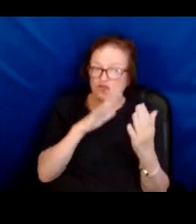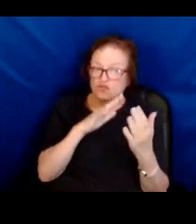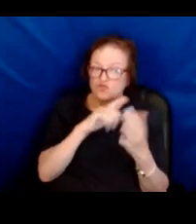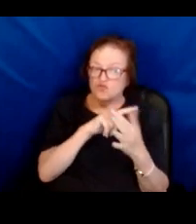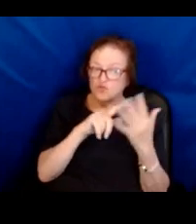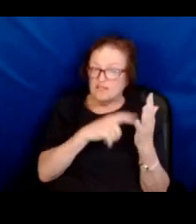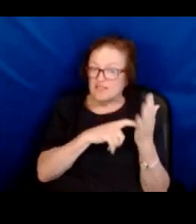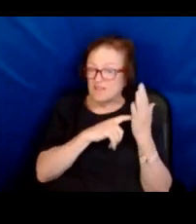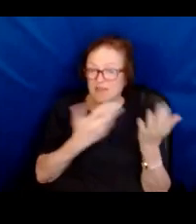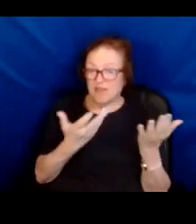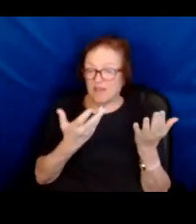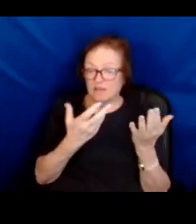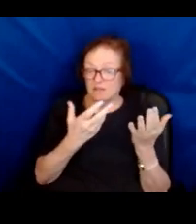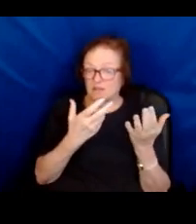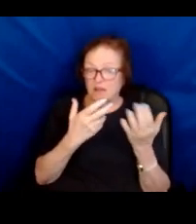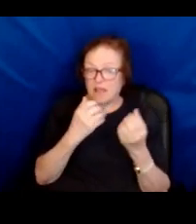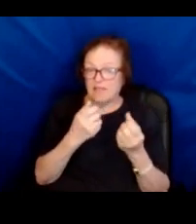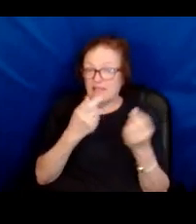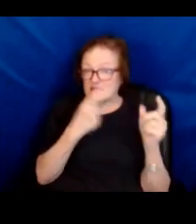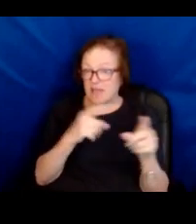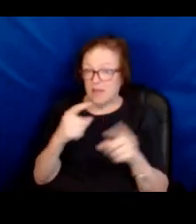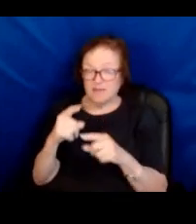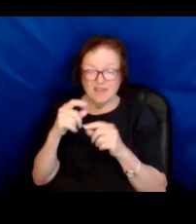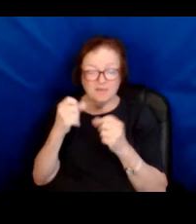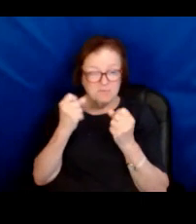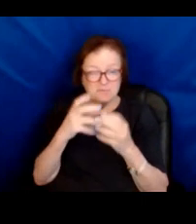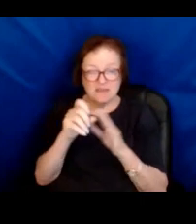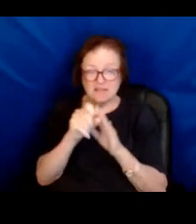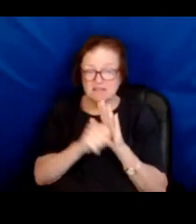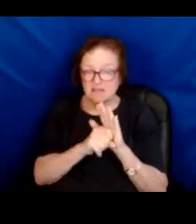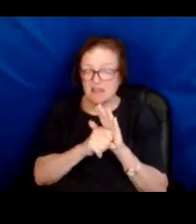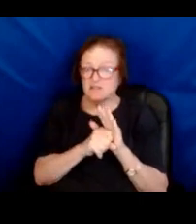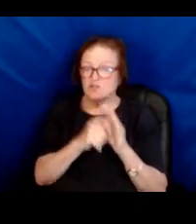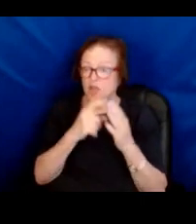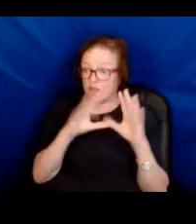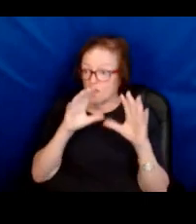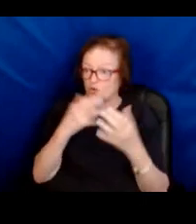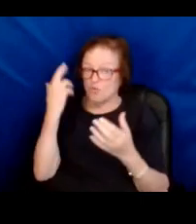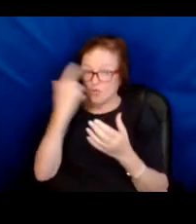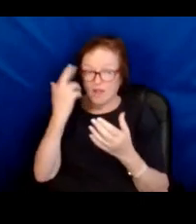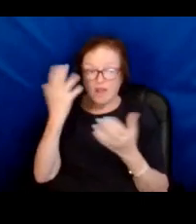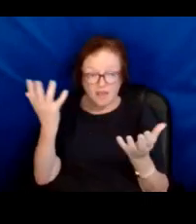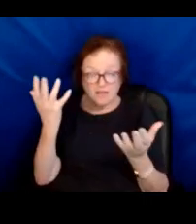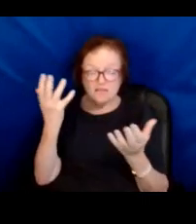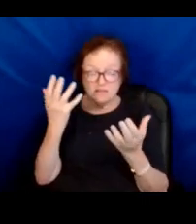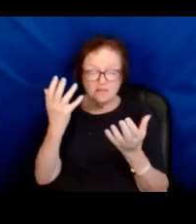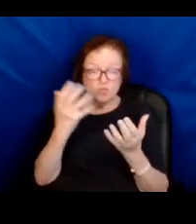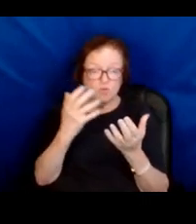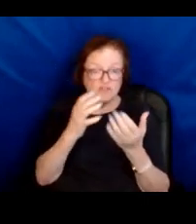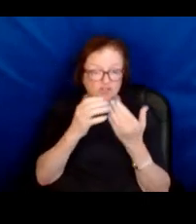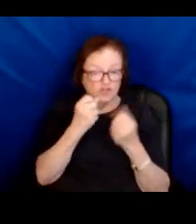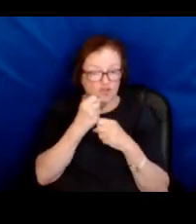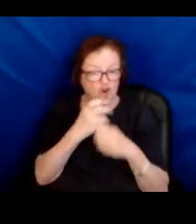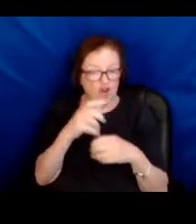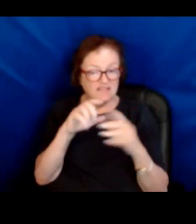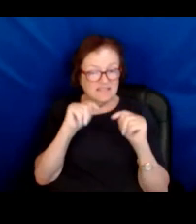demand, congestion, and occurring in many of our states. And what the group realized, which led them to bring our team into this work, was that it's